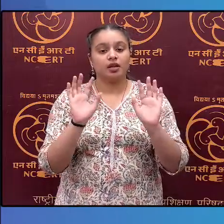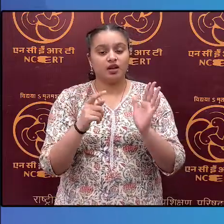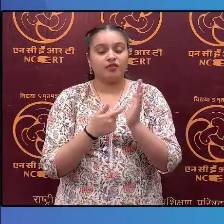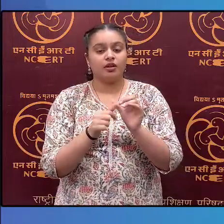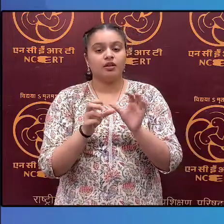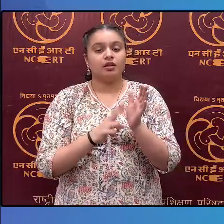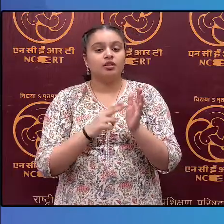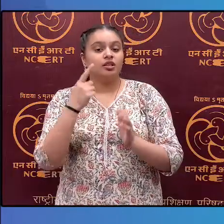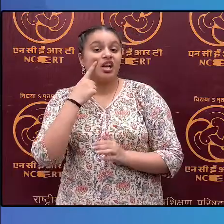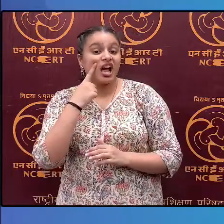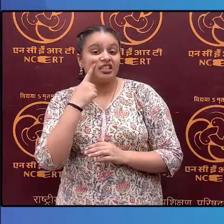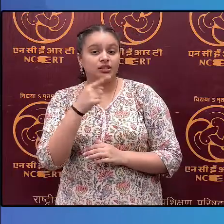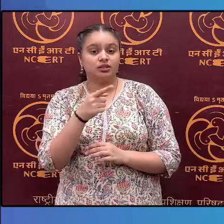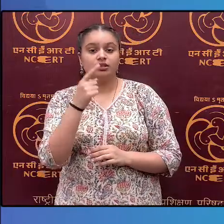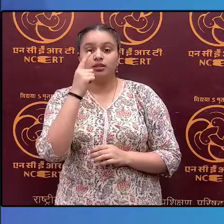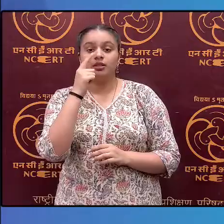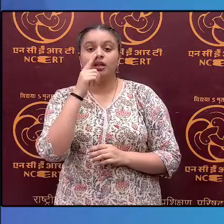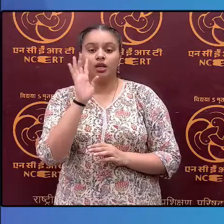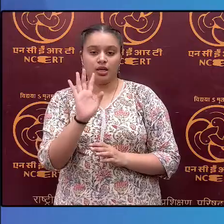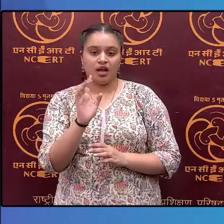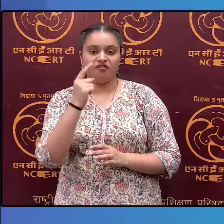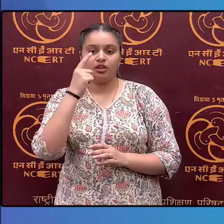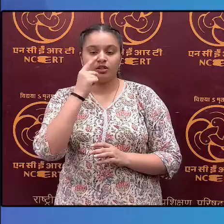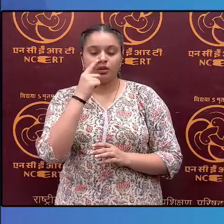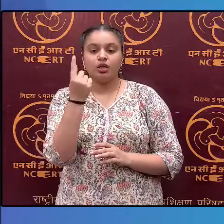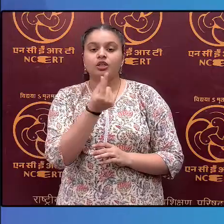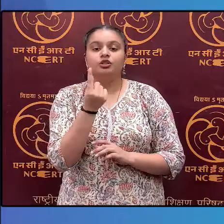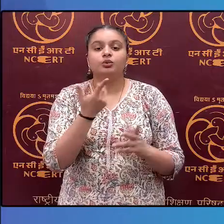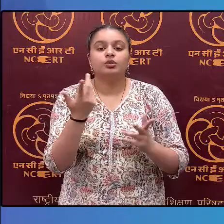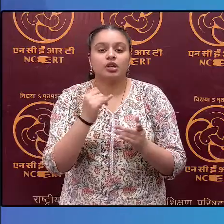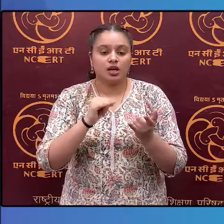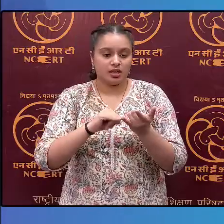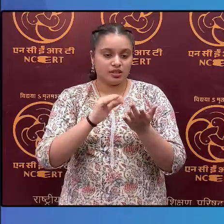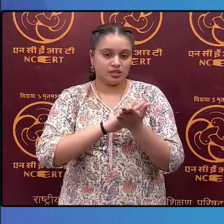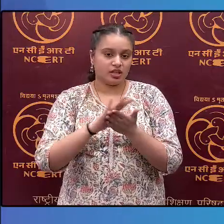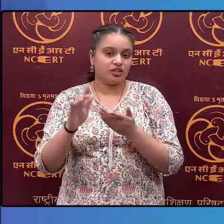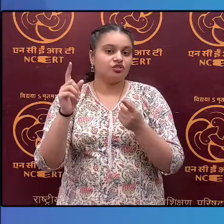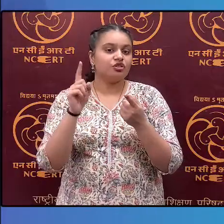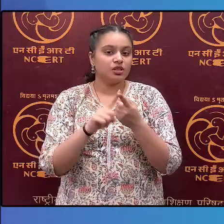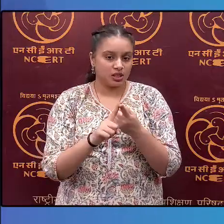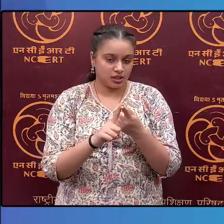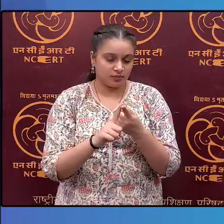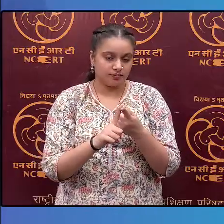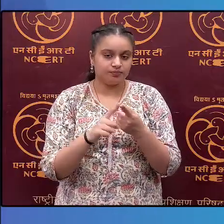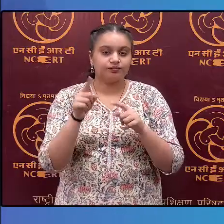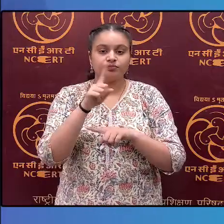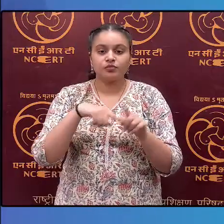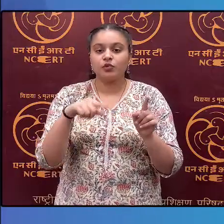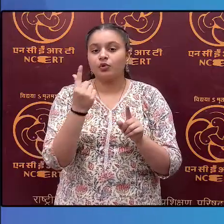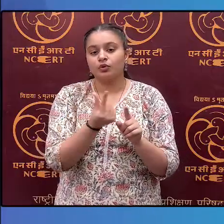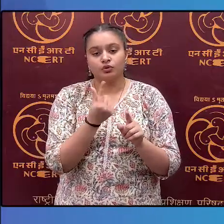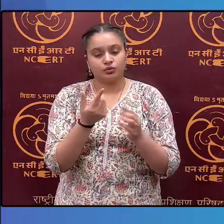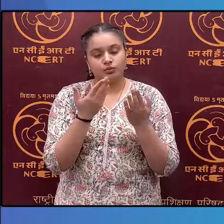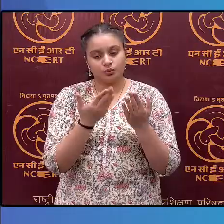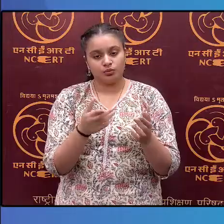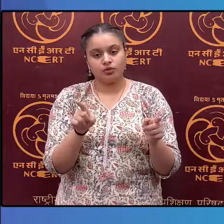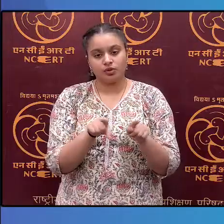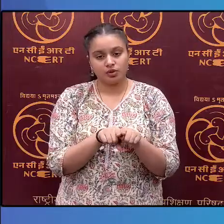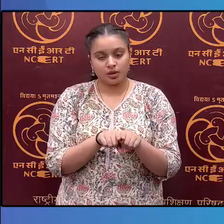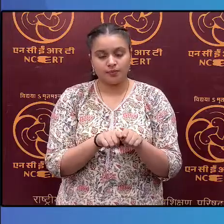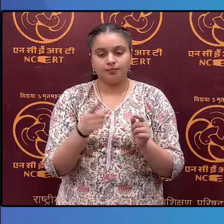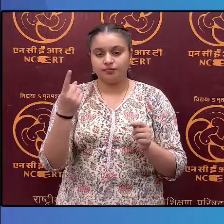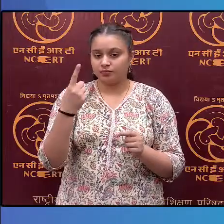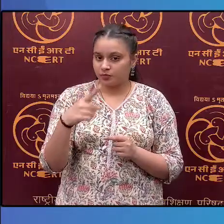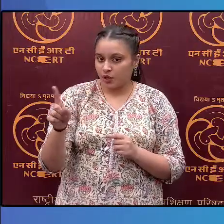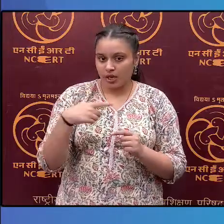Rani is a girl. Okay, so for girl, we have just mentioned that for female, you are supposed to use she. So, ma'am have said